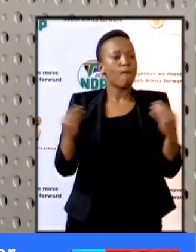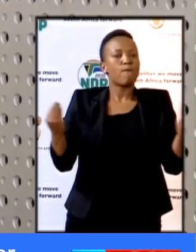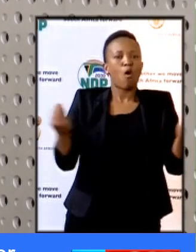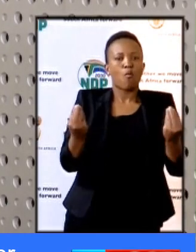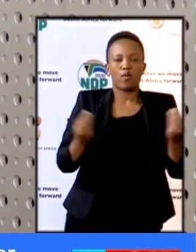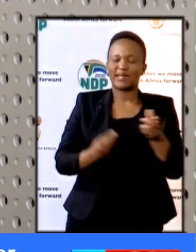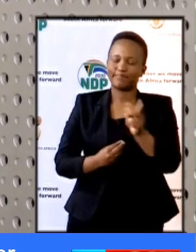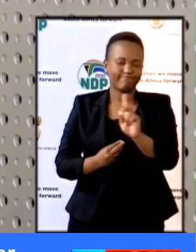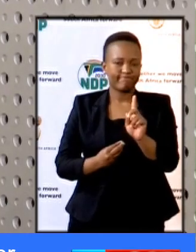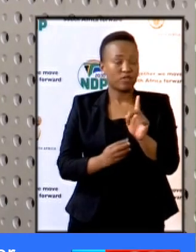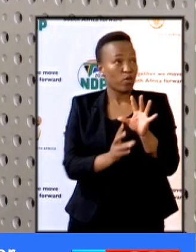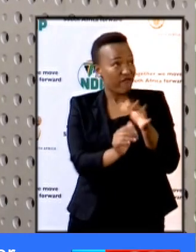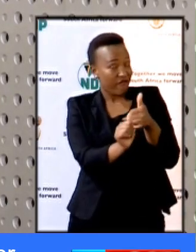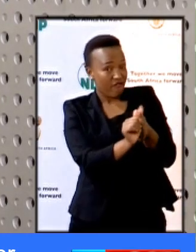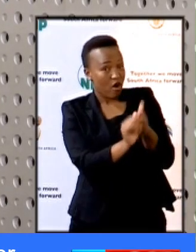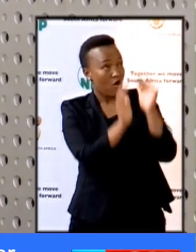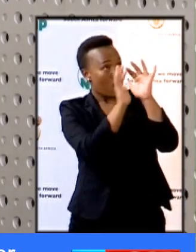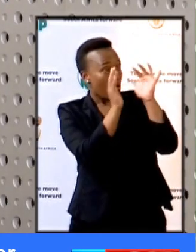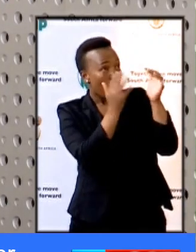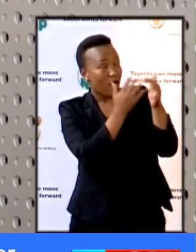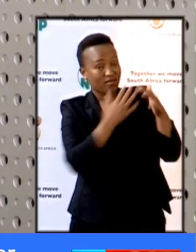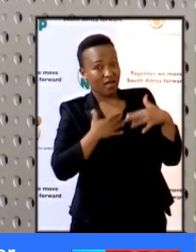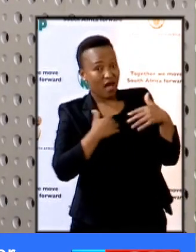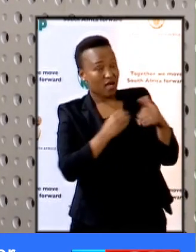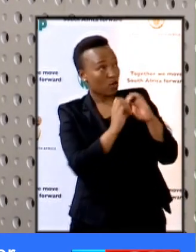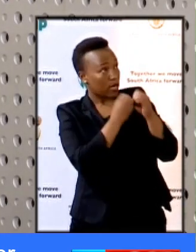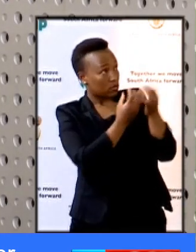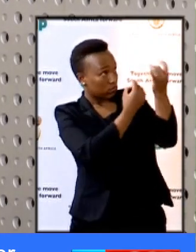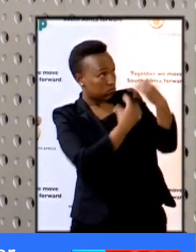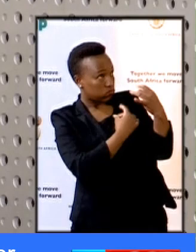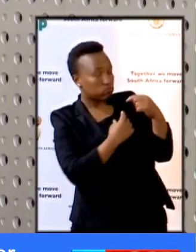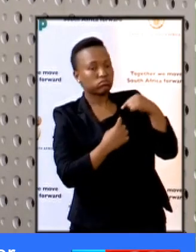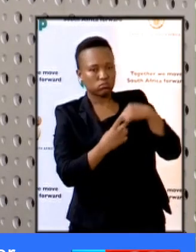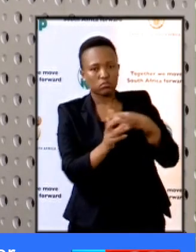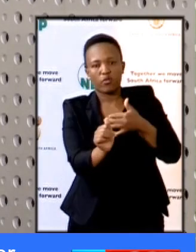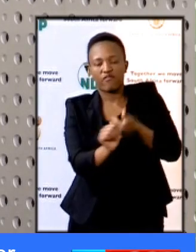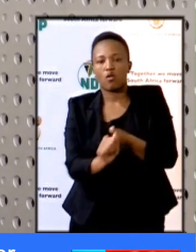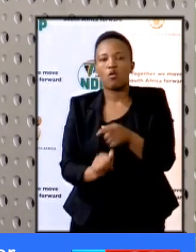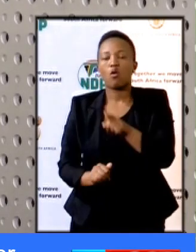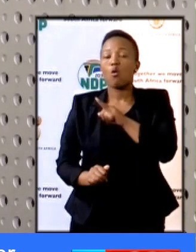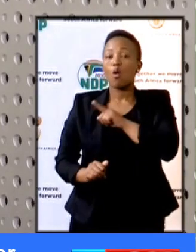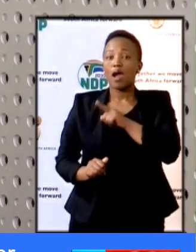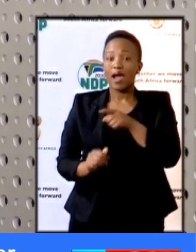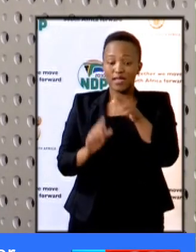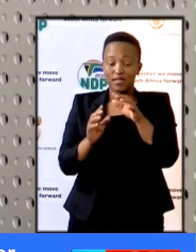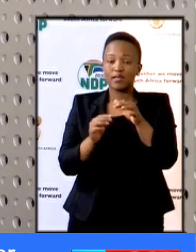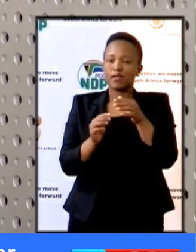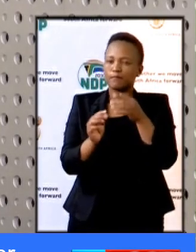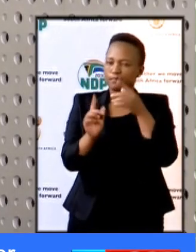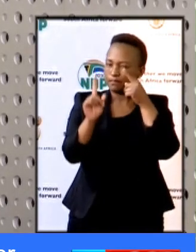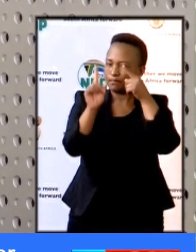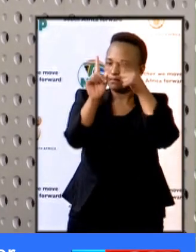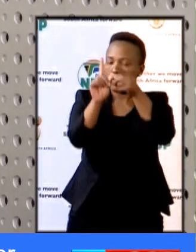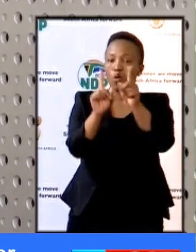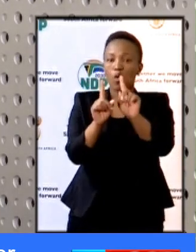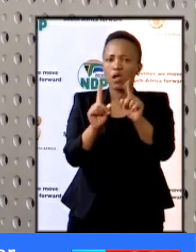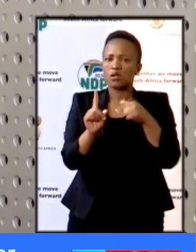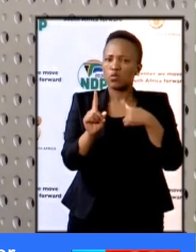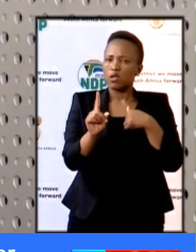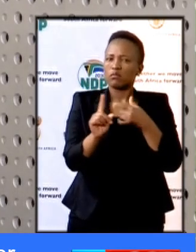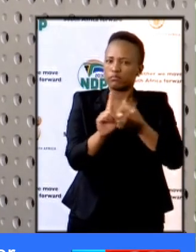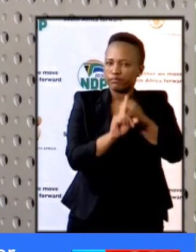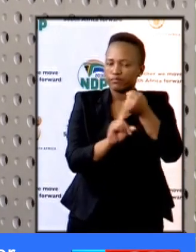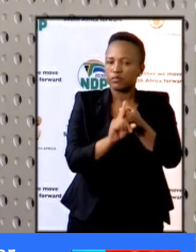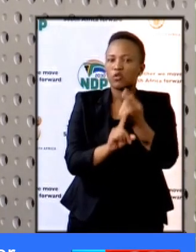Because primary in the forefront, led by our president, our task is to save lives.